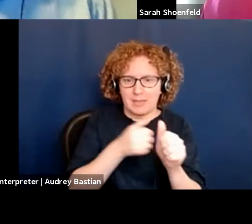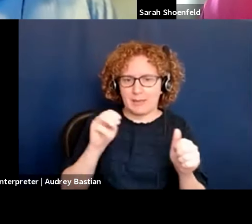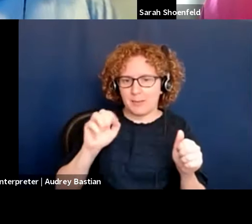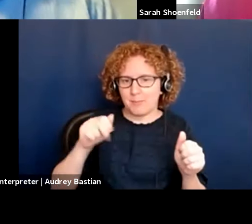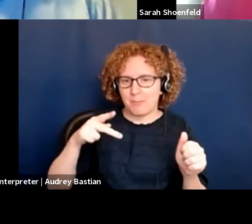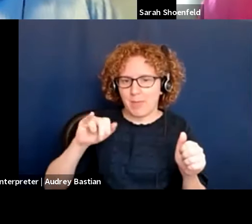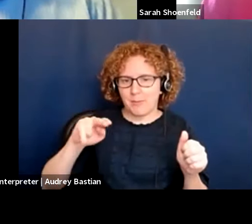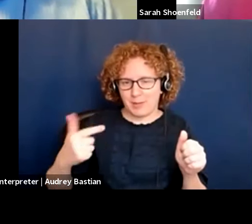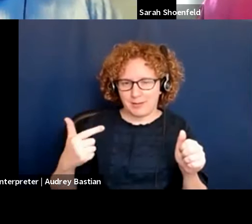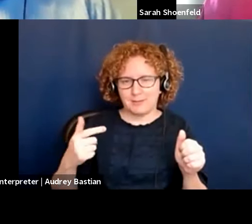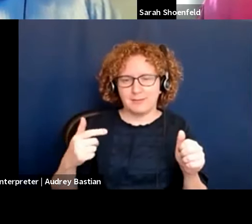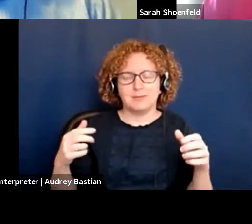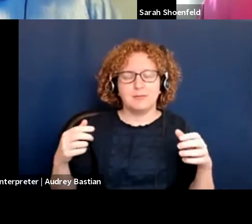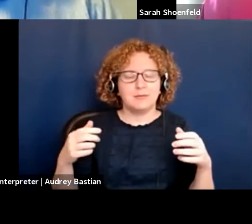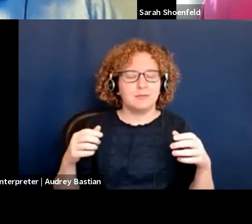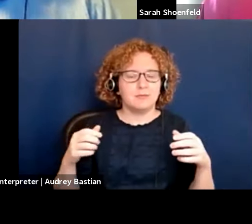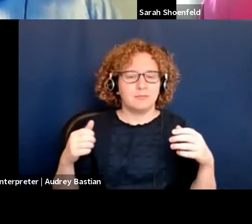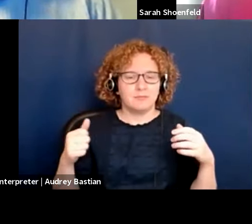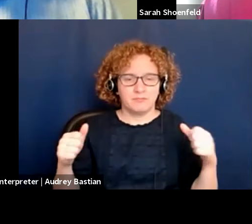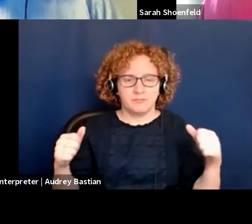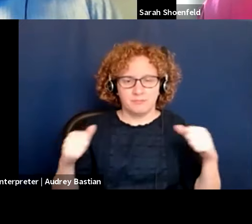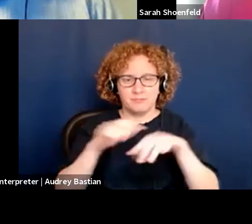and a pleasure. Thanks, Pat.